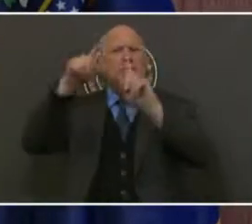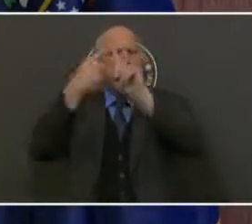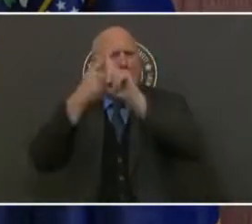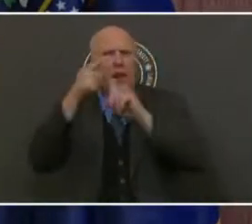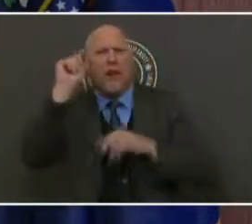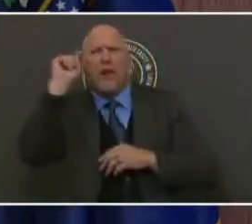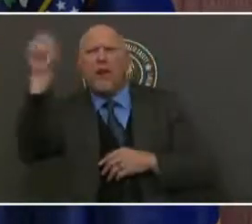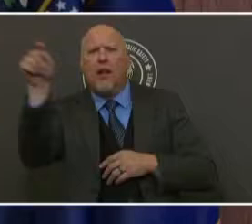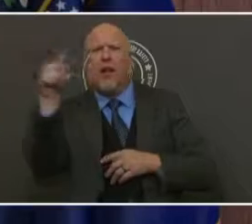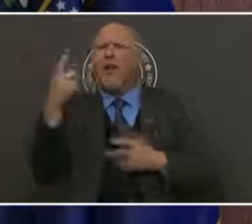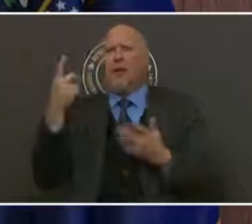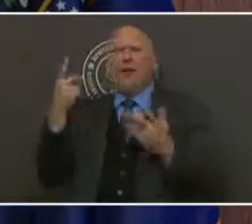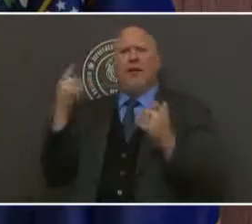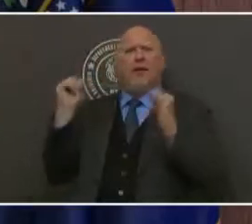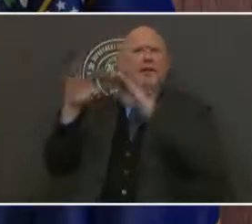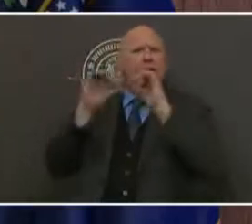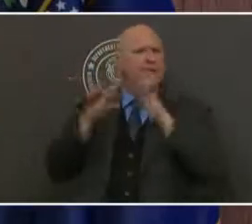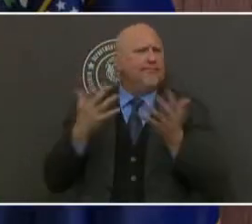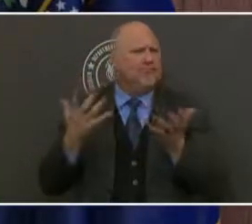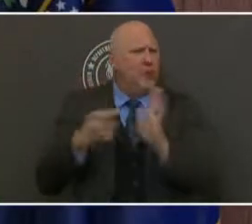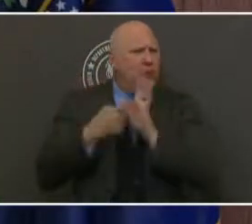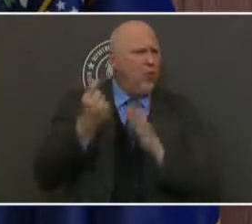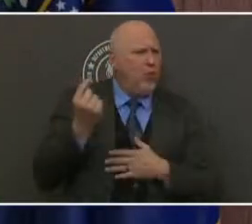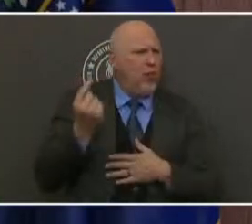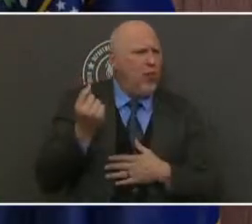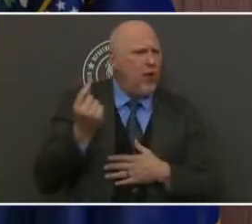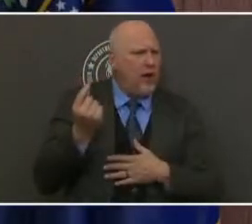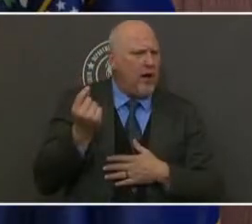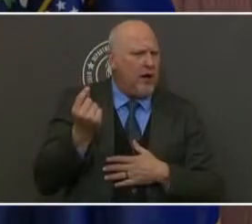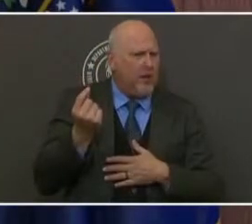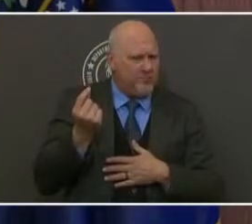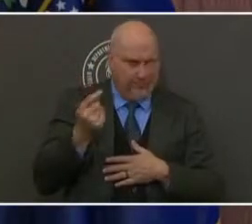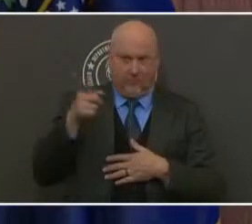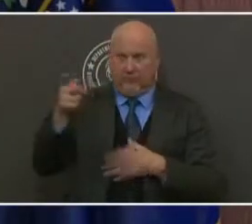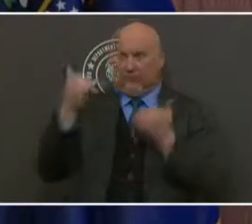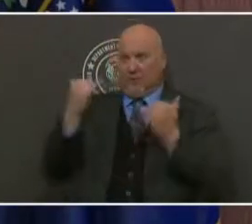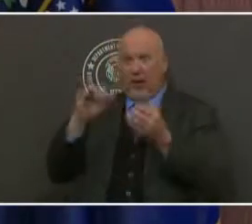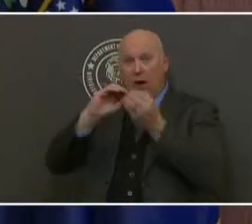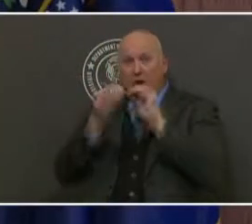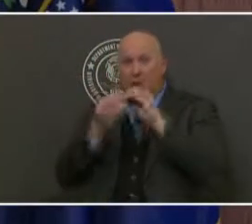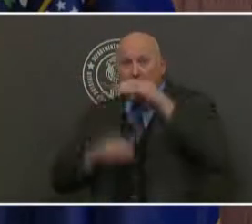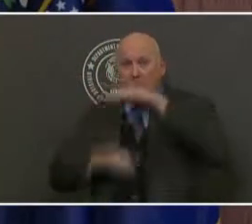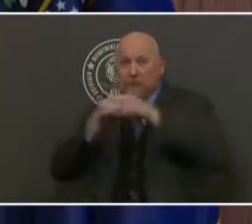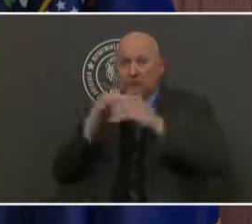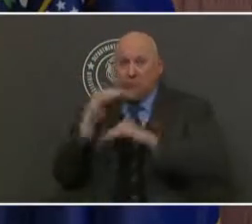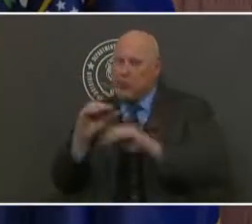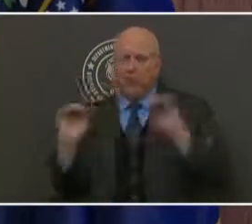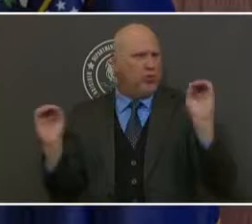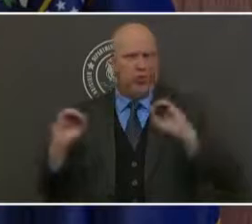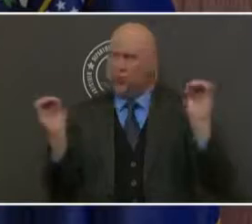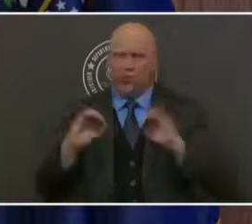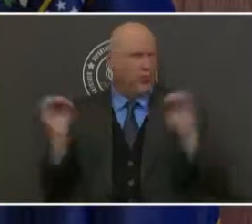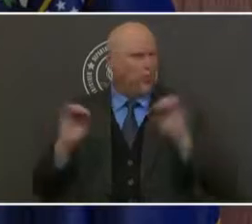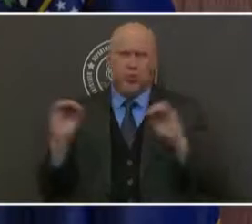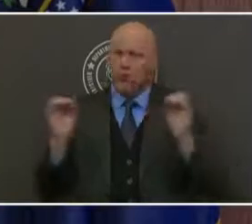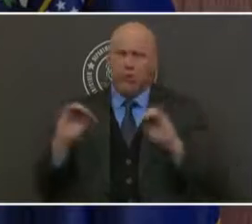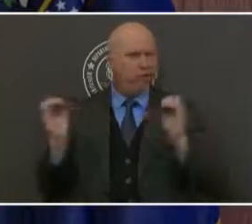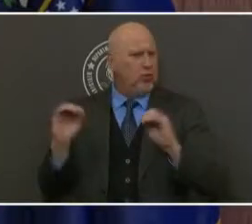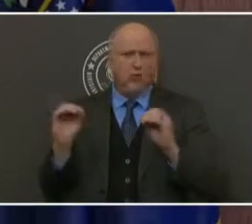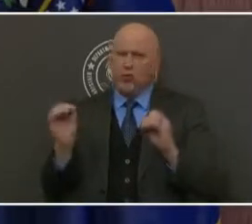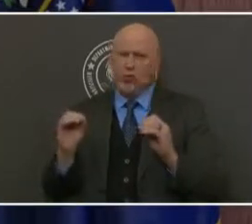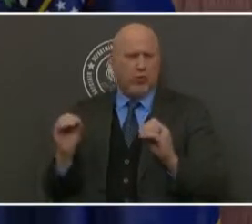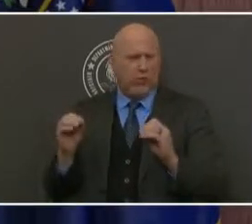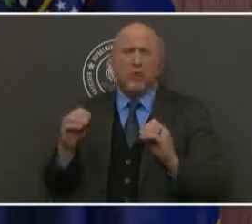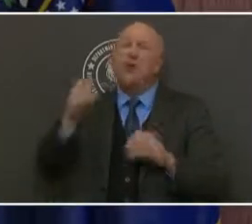in churches or temples since, I think, October at all. So religious organizations have continued to put those restrictions in place